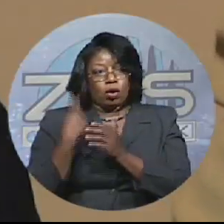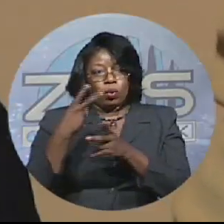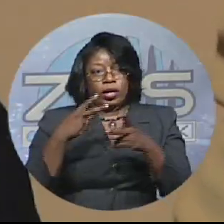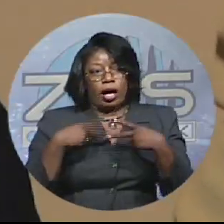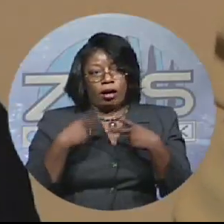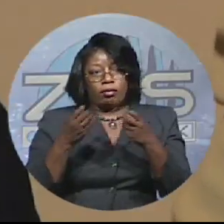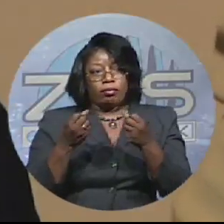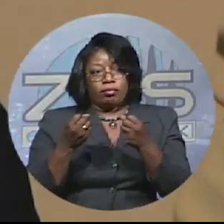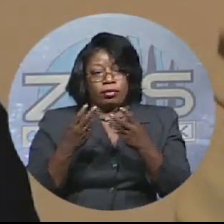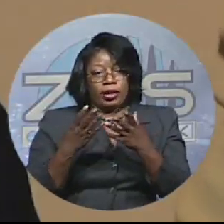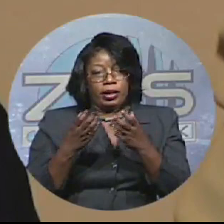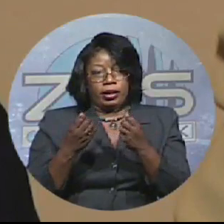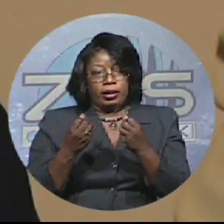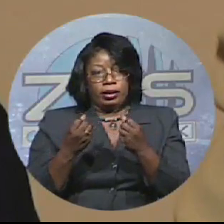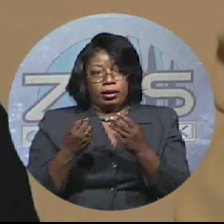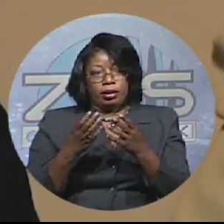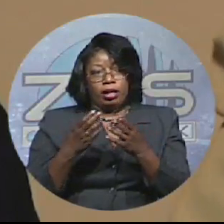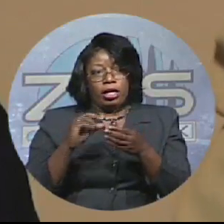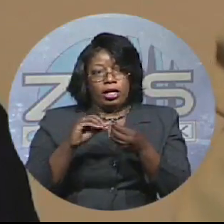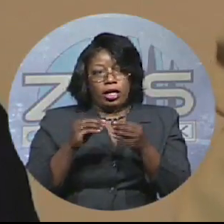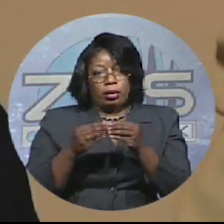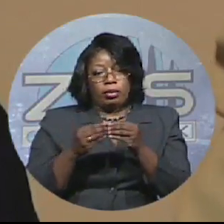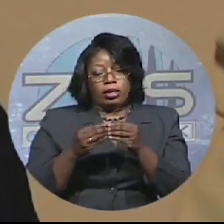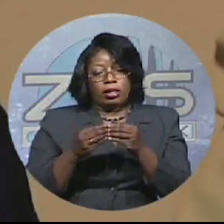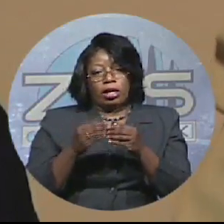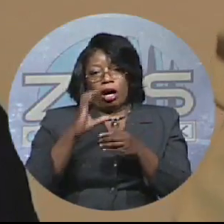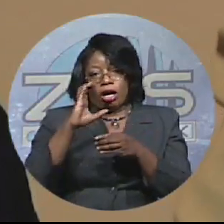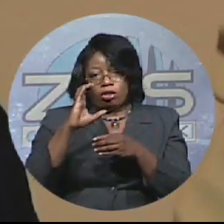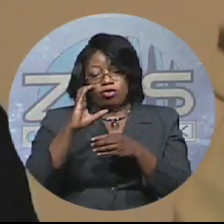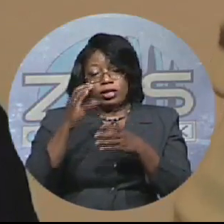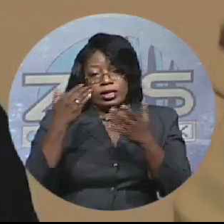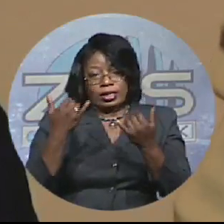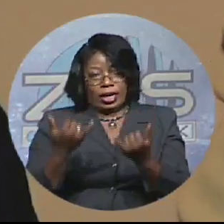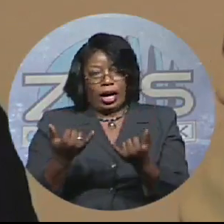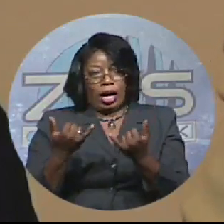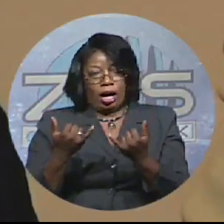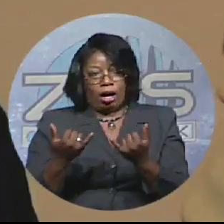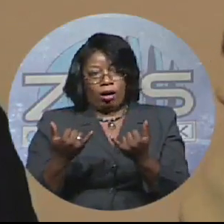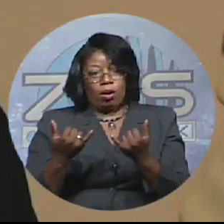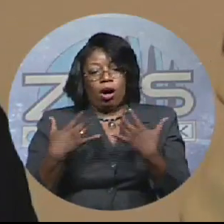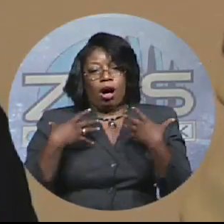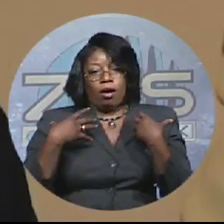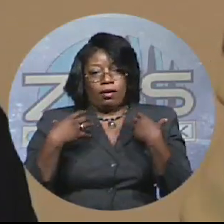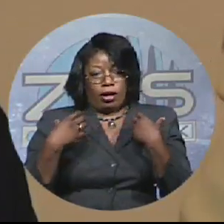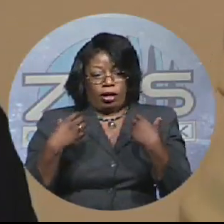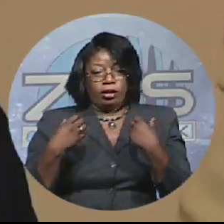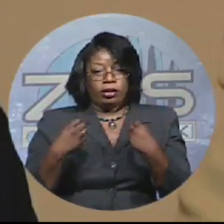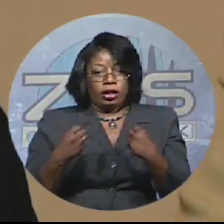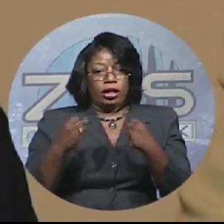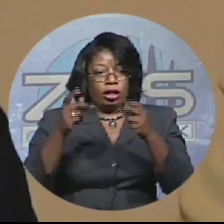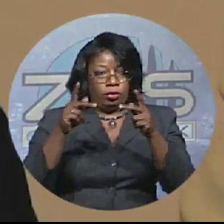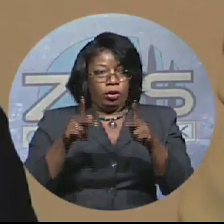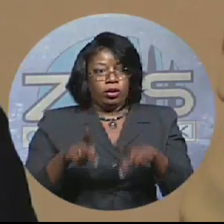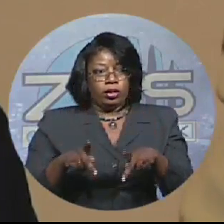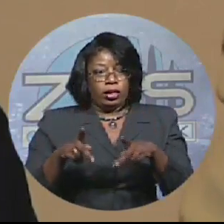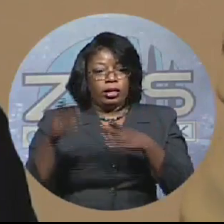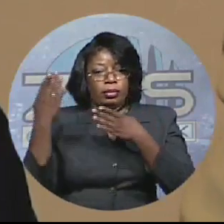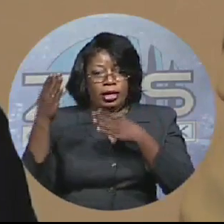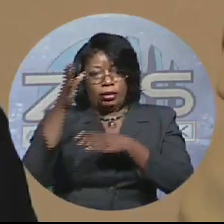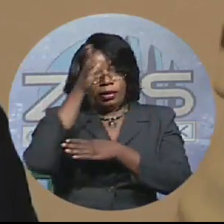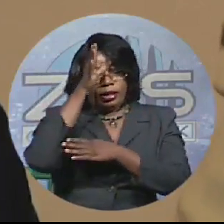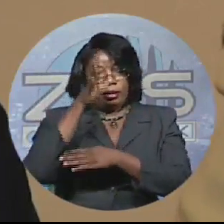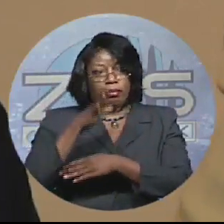any numbers now in the hundreds, of healthy-bodied, behemoth